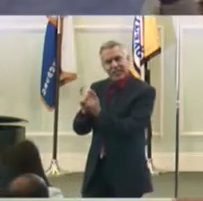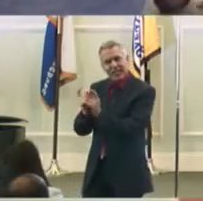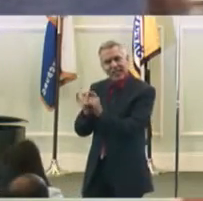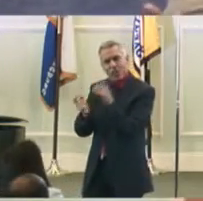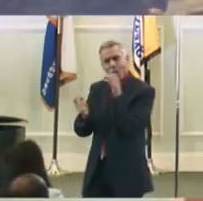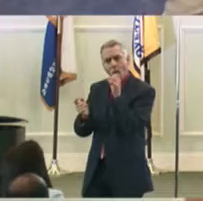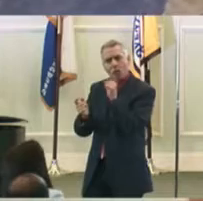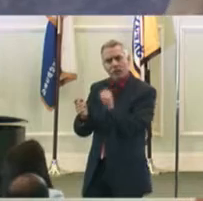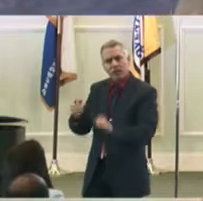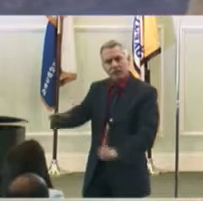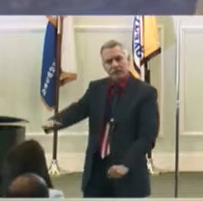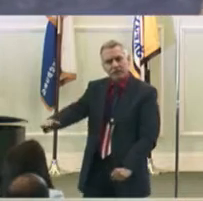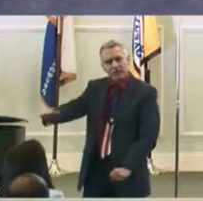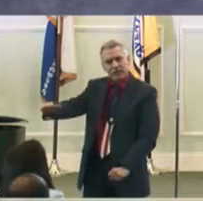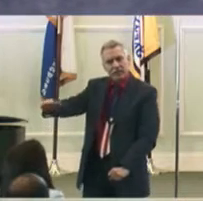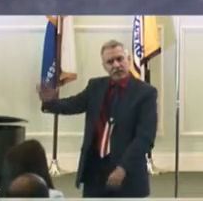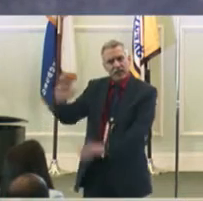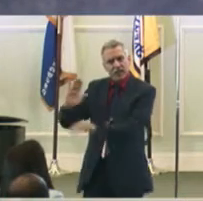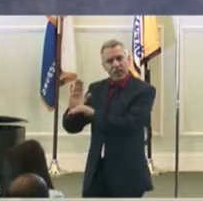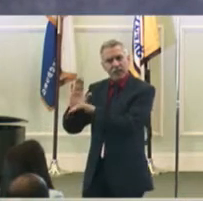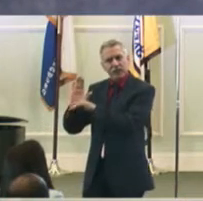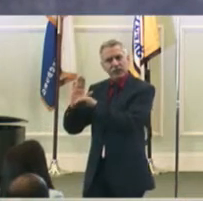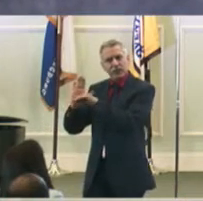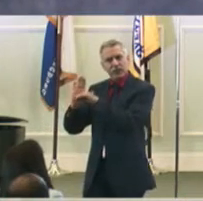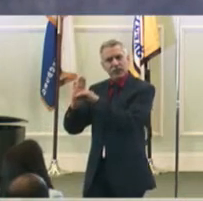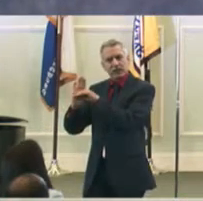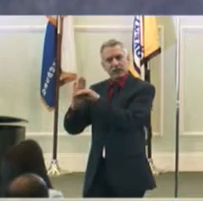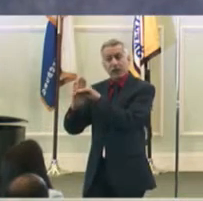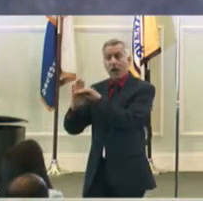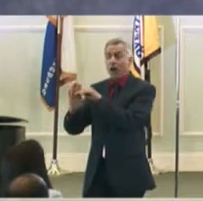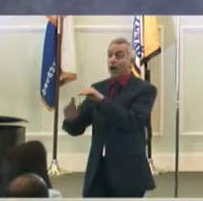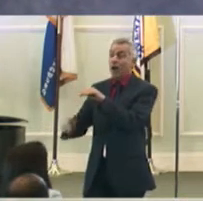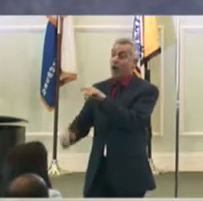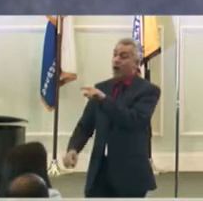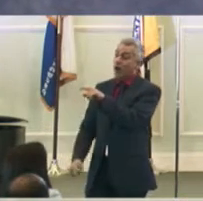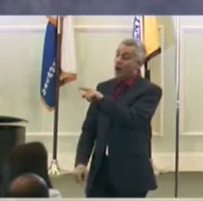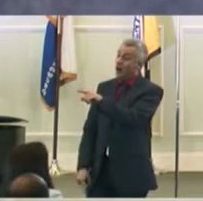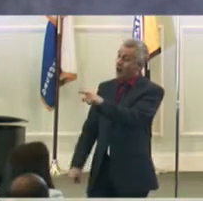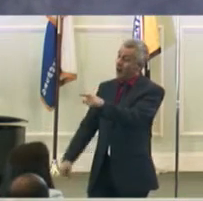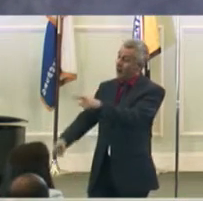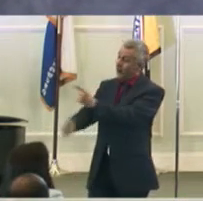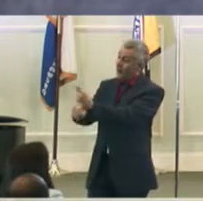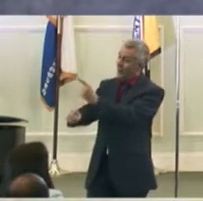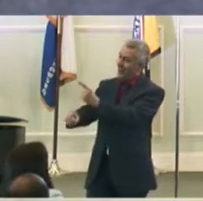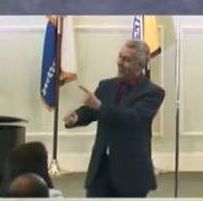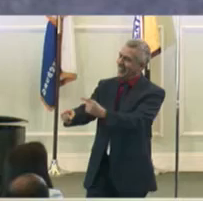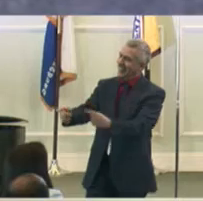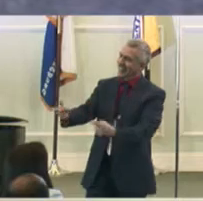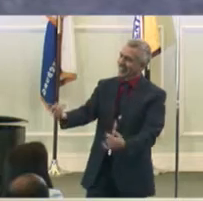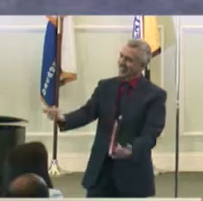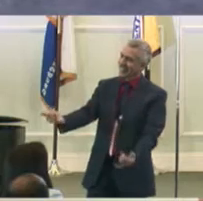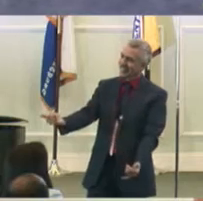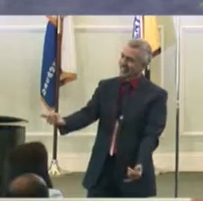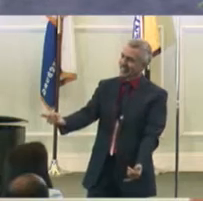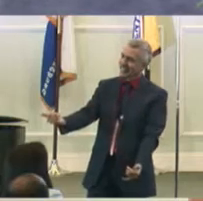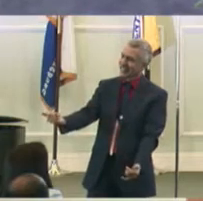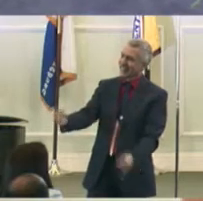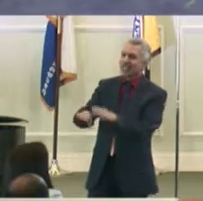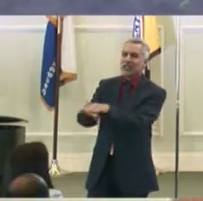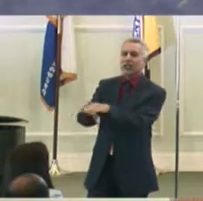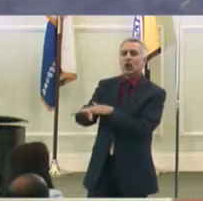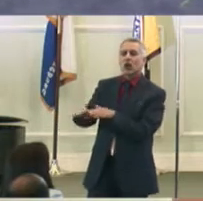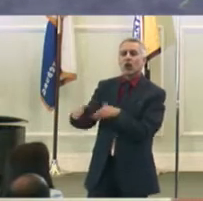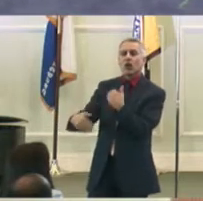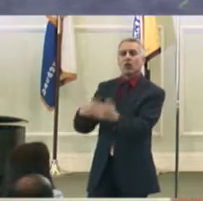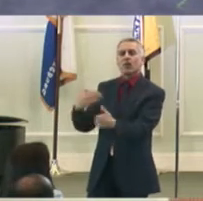you try to find a way. But your desire is to share that will. Sometimes their desire is not to hear it. Click. Does that